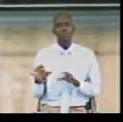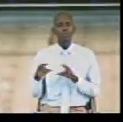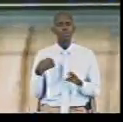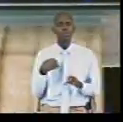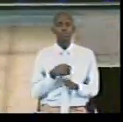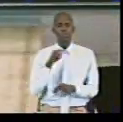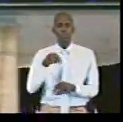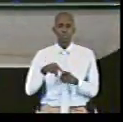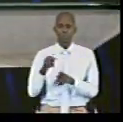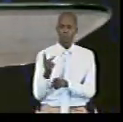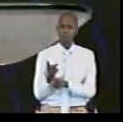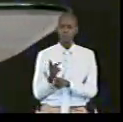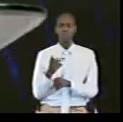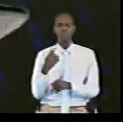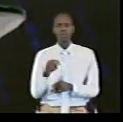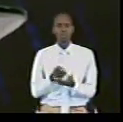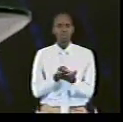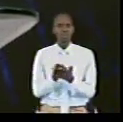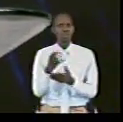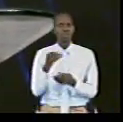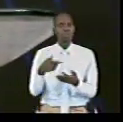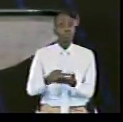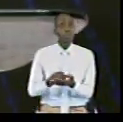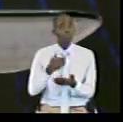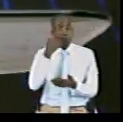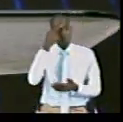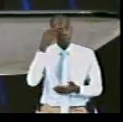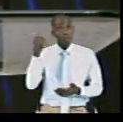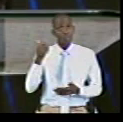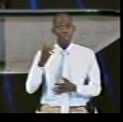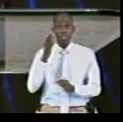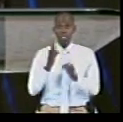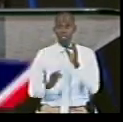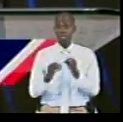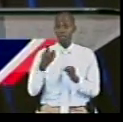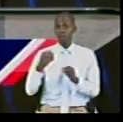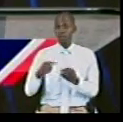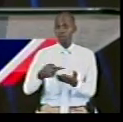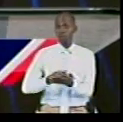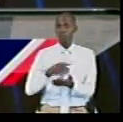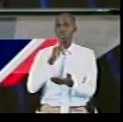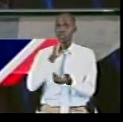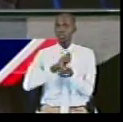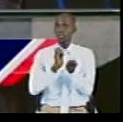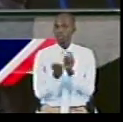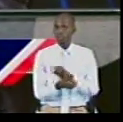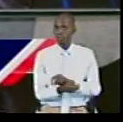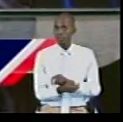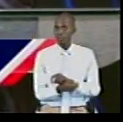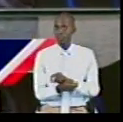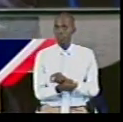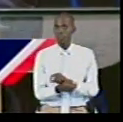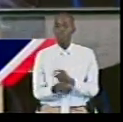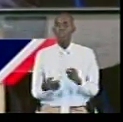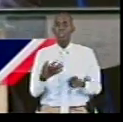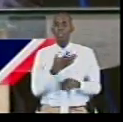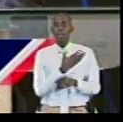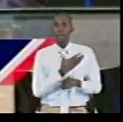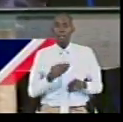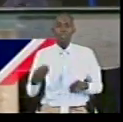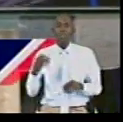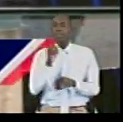of the gospel? Because if the gospel is changed, A mutilated gospel cannot